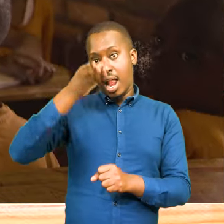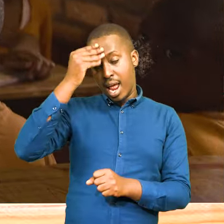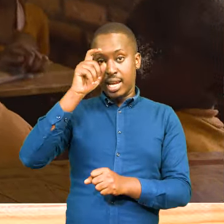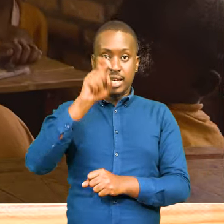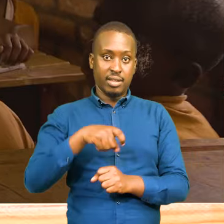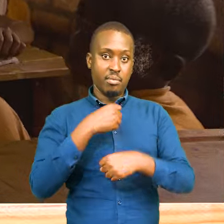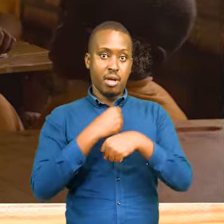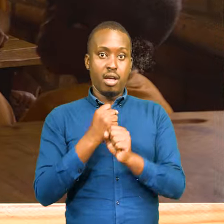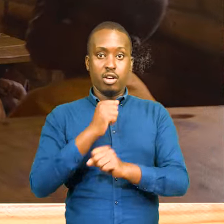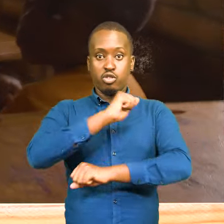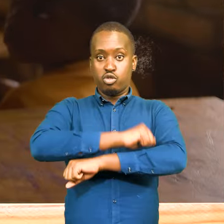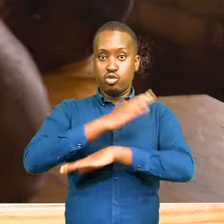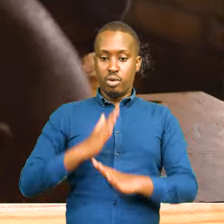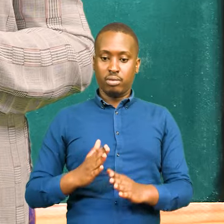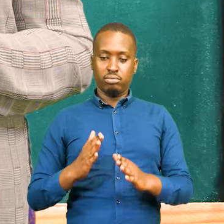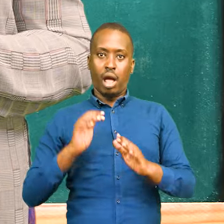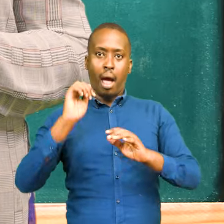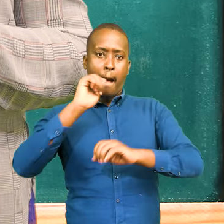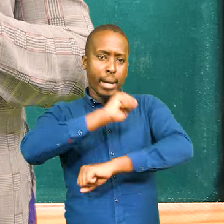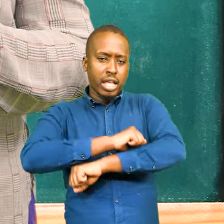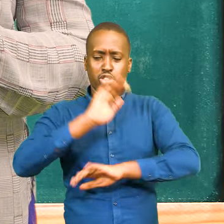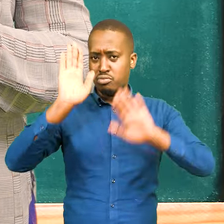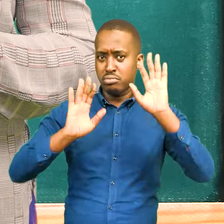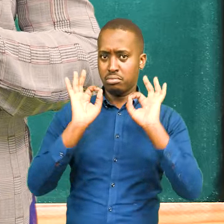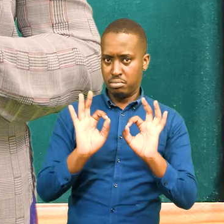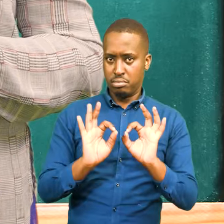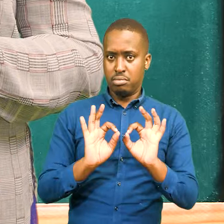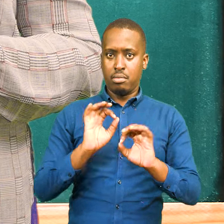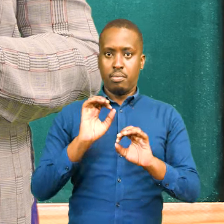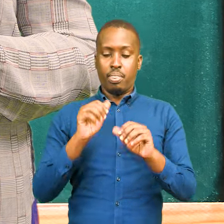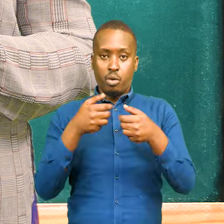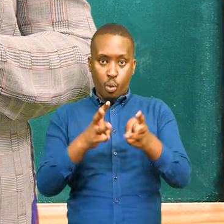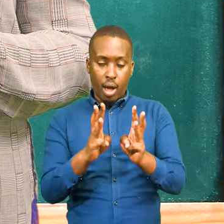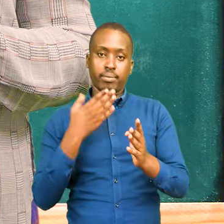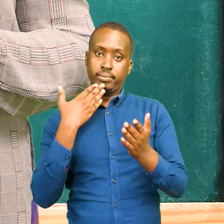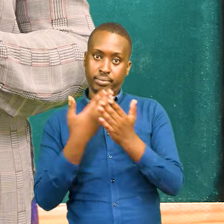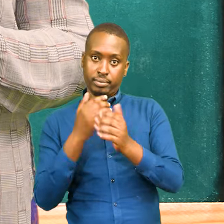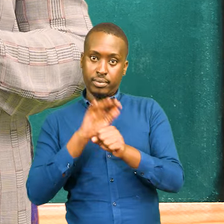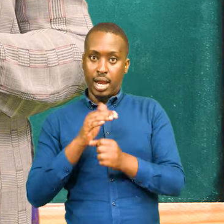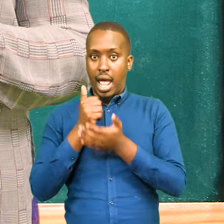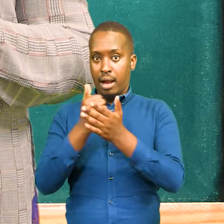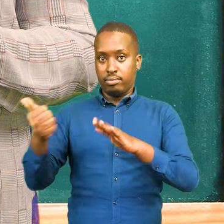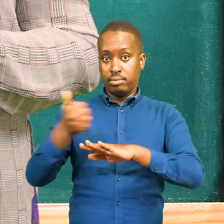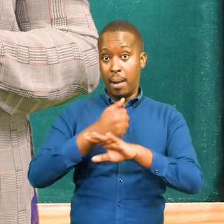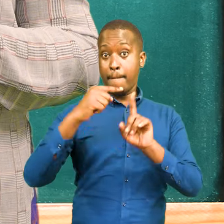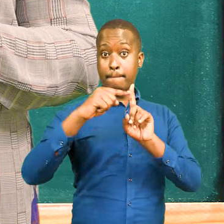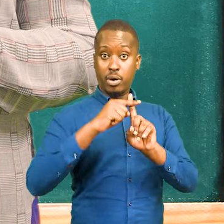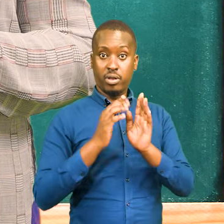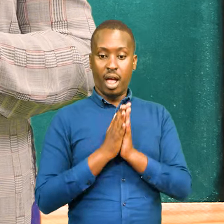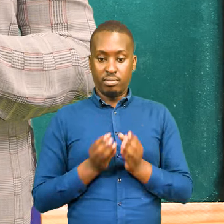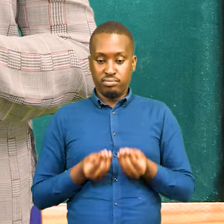to ensure the students are engaged. Effective classroom management strategies help create a positive